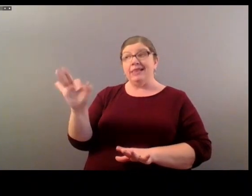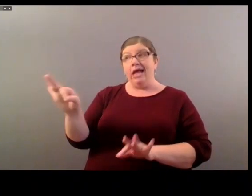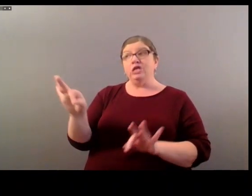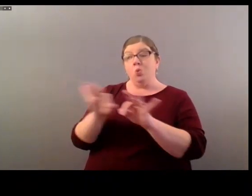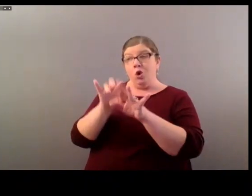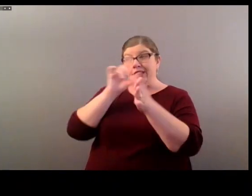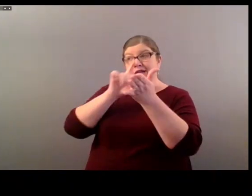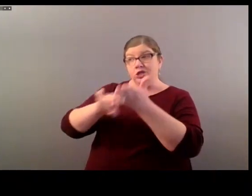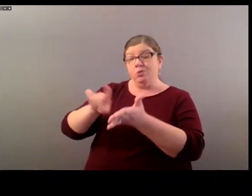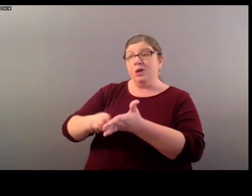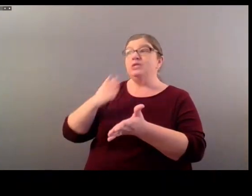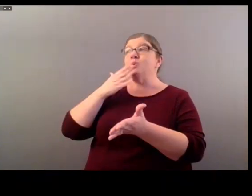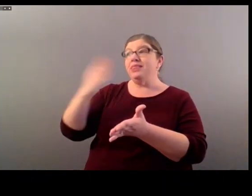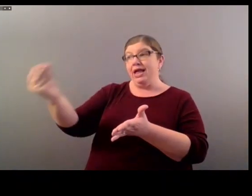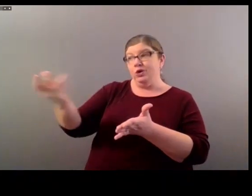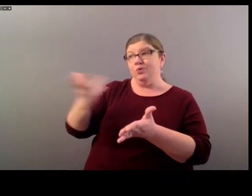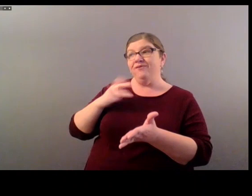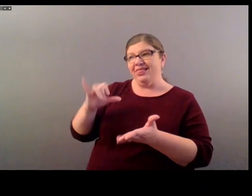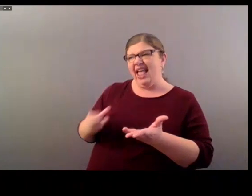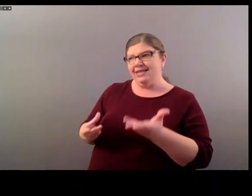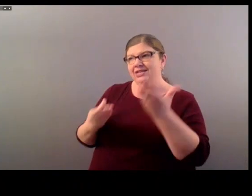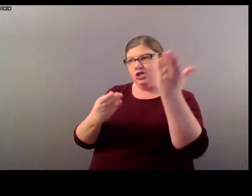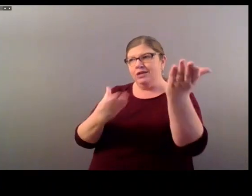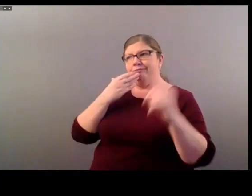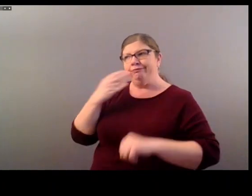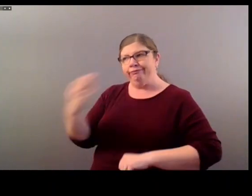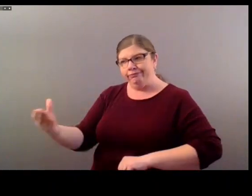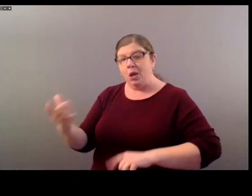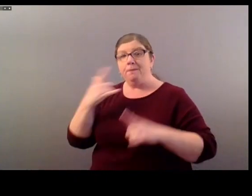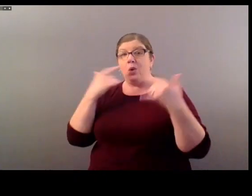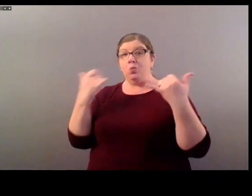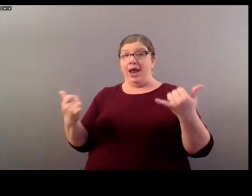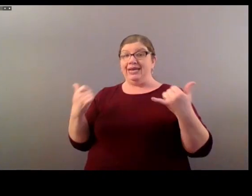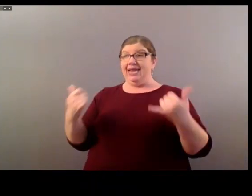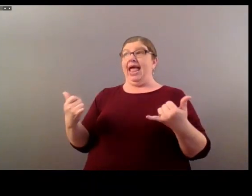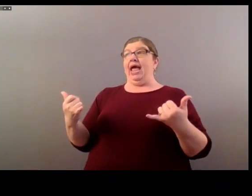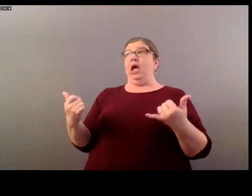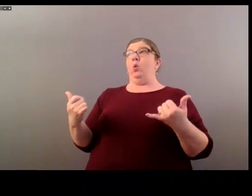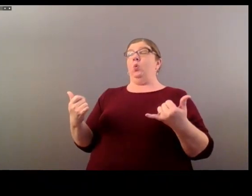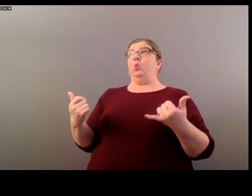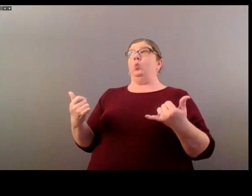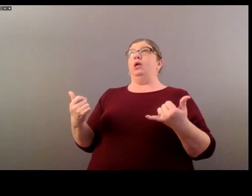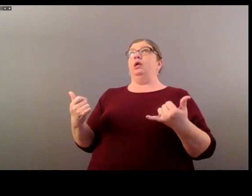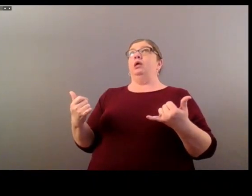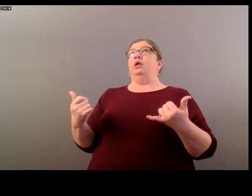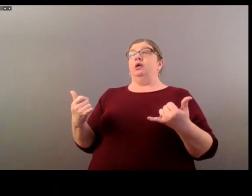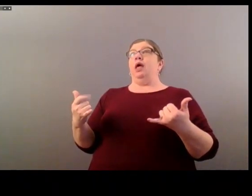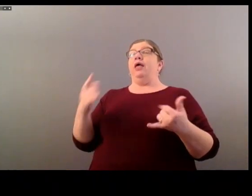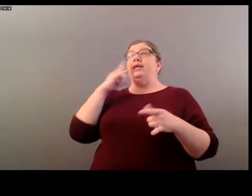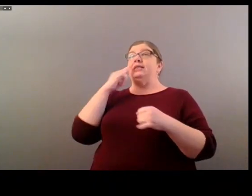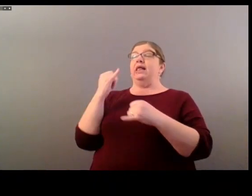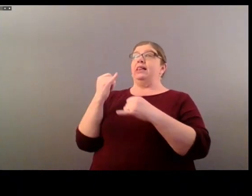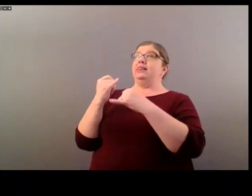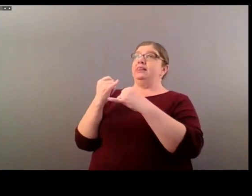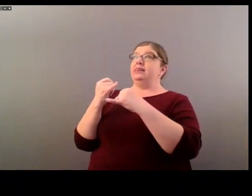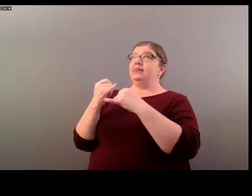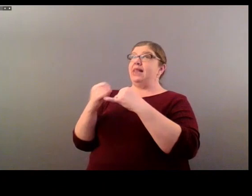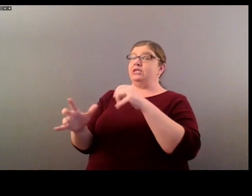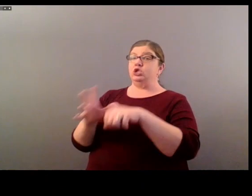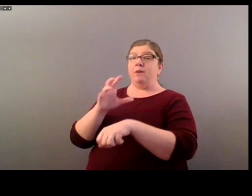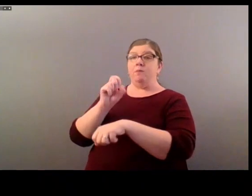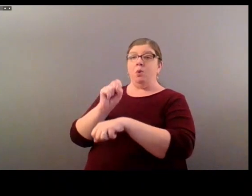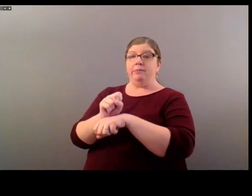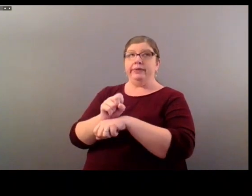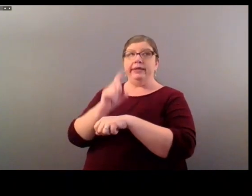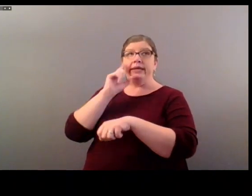So thank you for that suggestion. But right now we are the last one. The last appointment I believe is